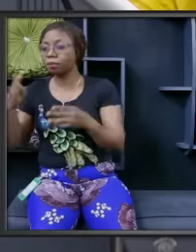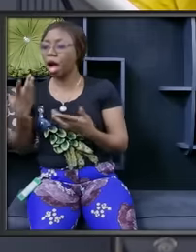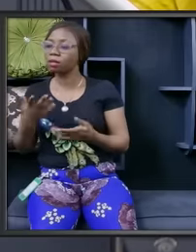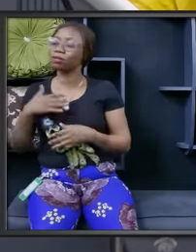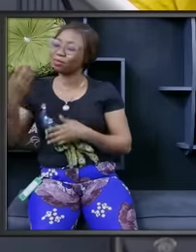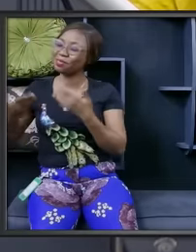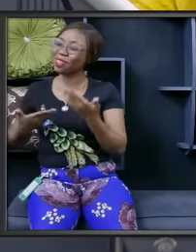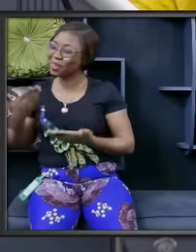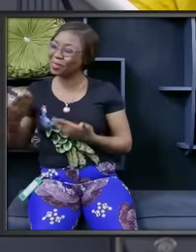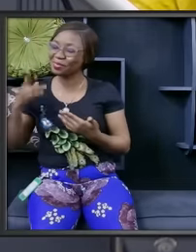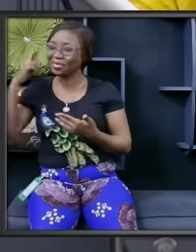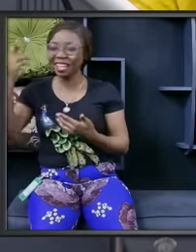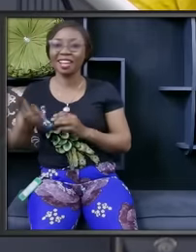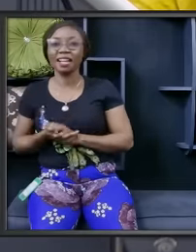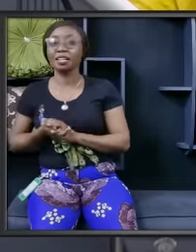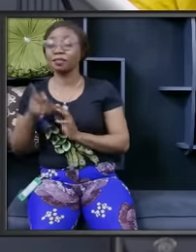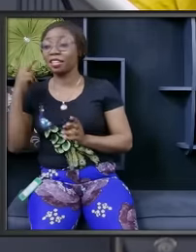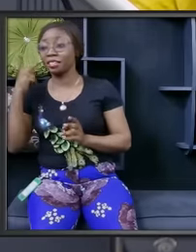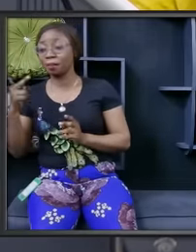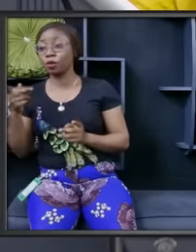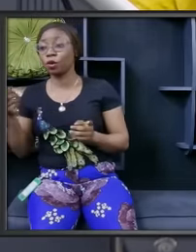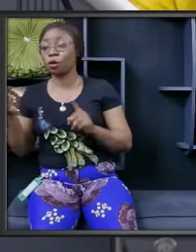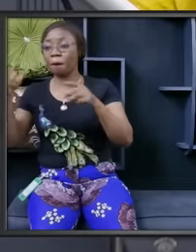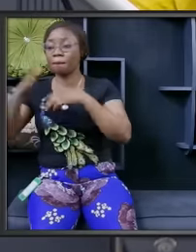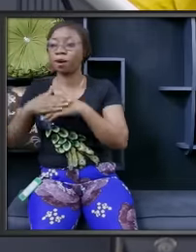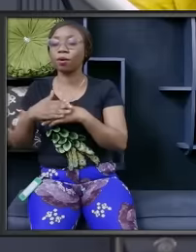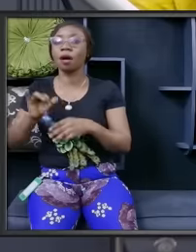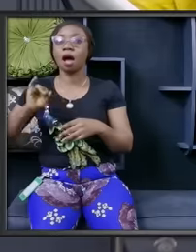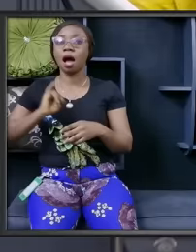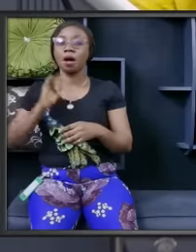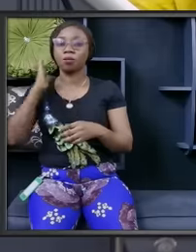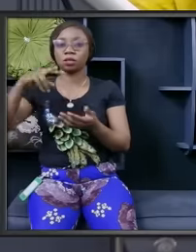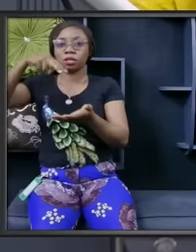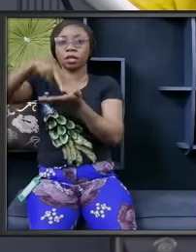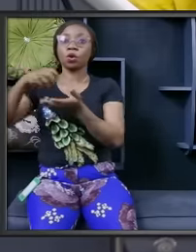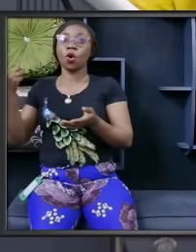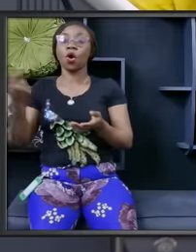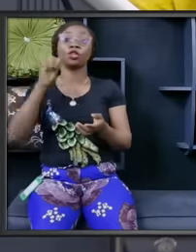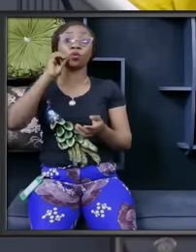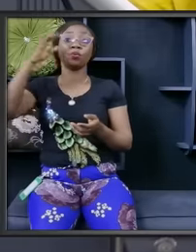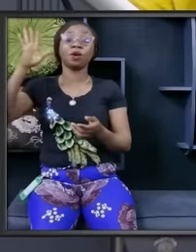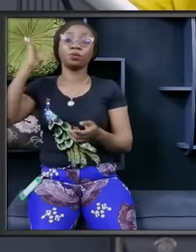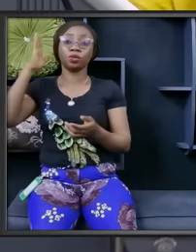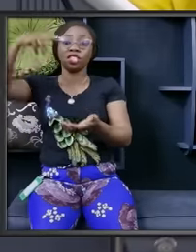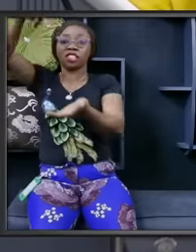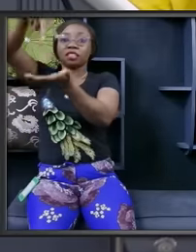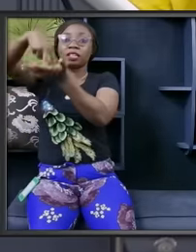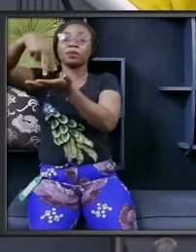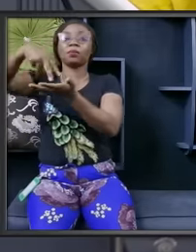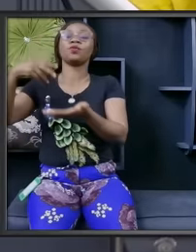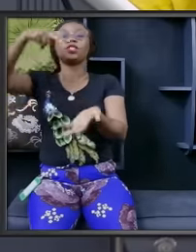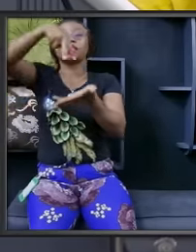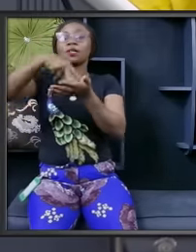sir. If I see them, if they come back home, I go stand up. All the women go stand up, all of them. So we stand up, we welcome and we